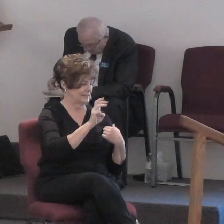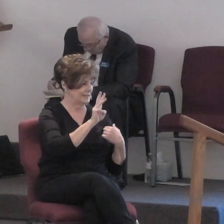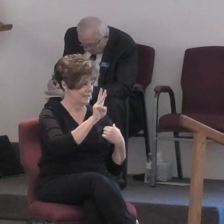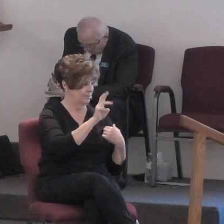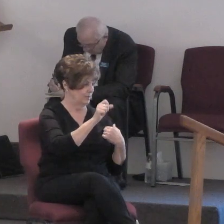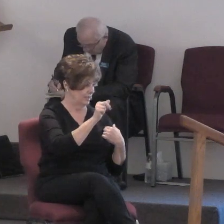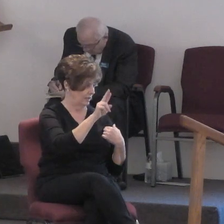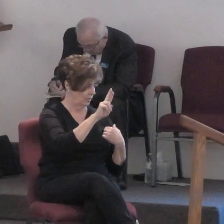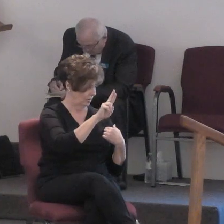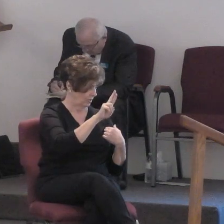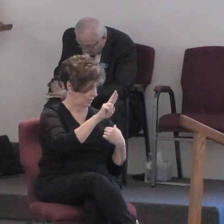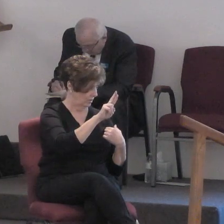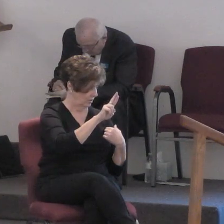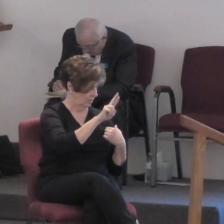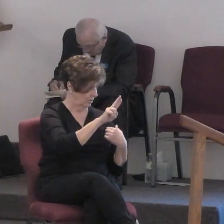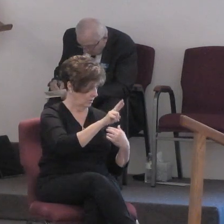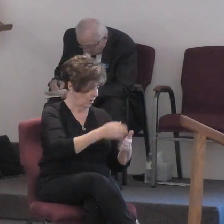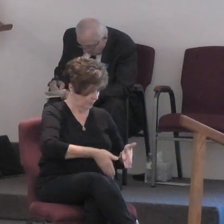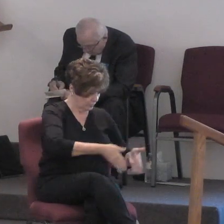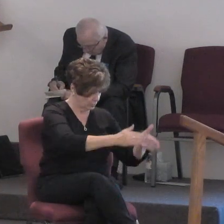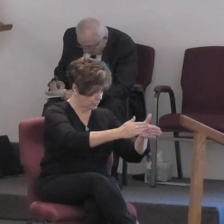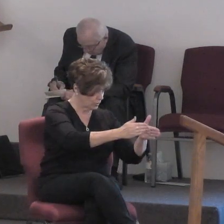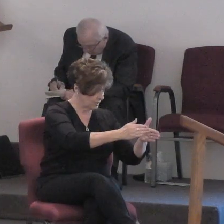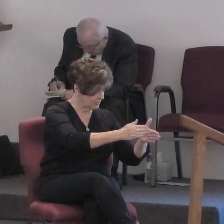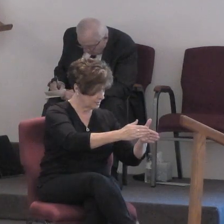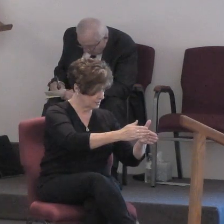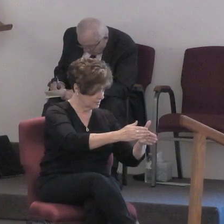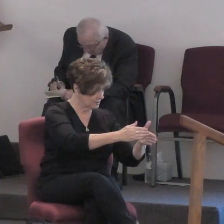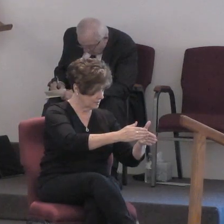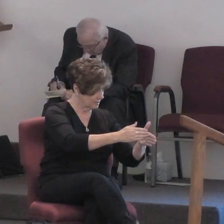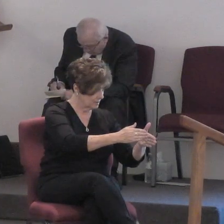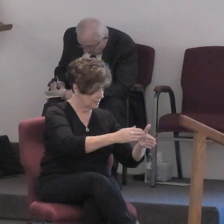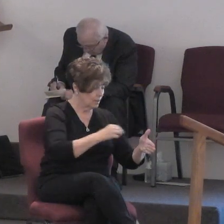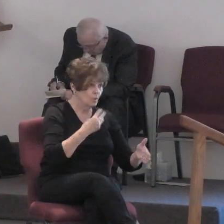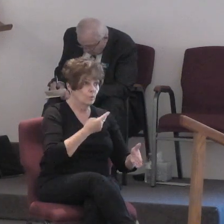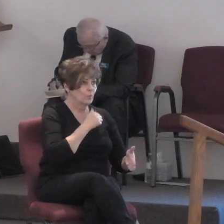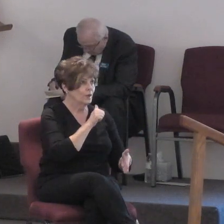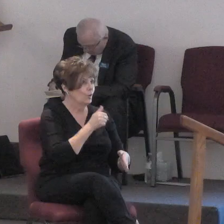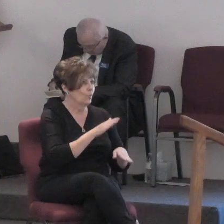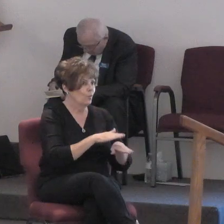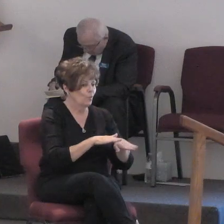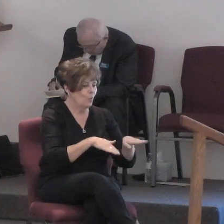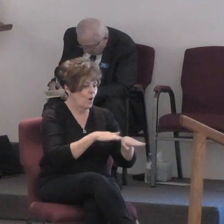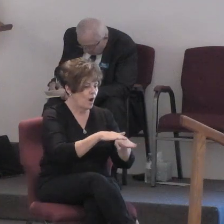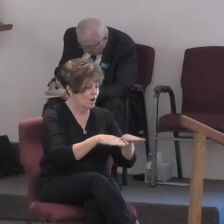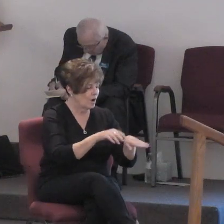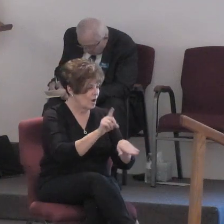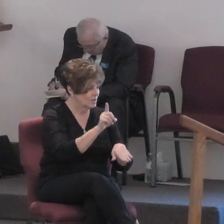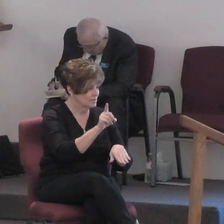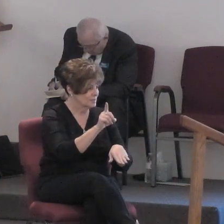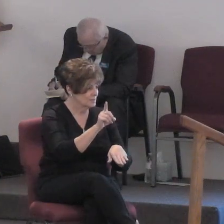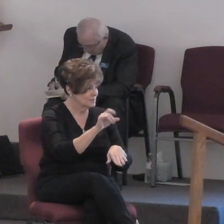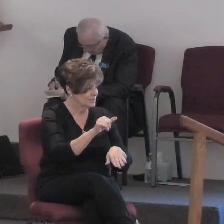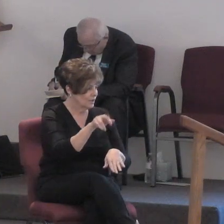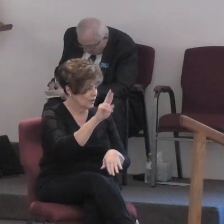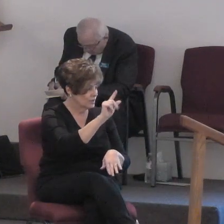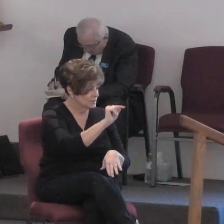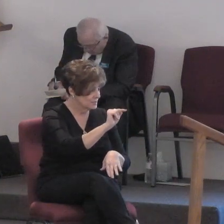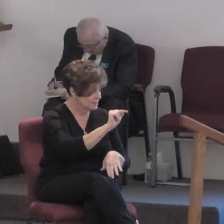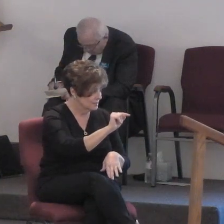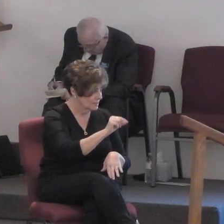All the roads just about are paved, and we wear shoes and socks.